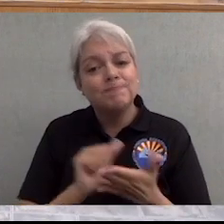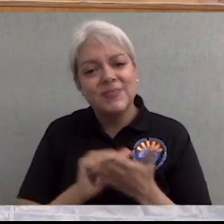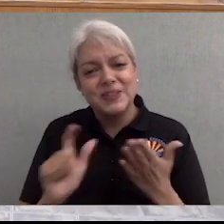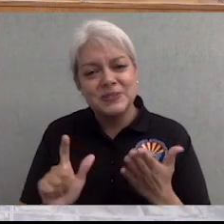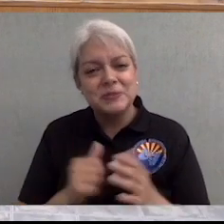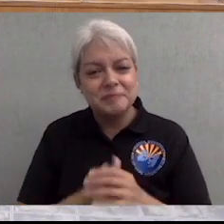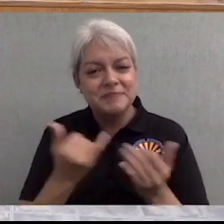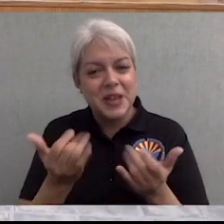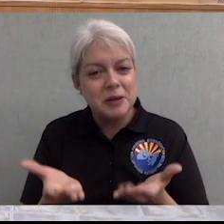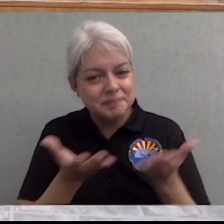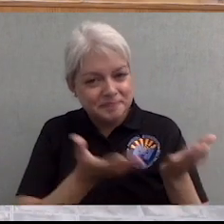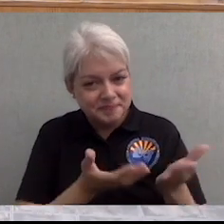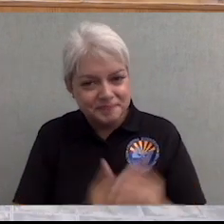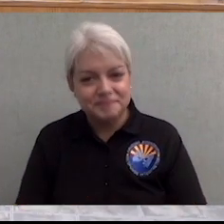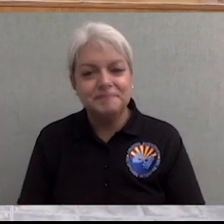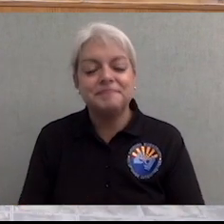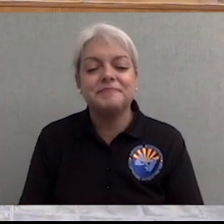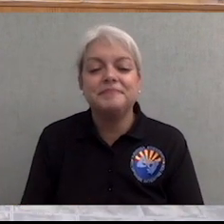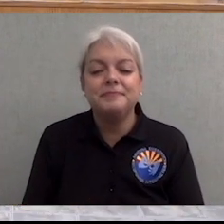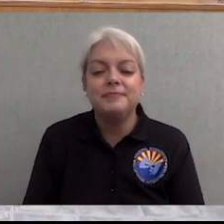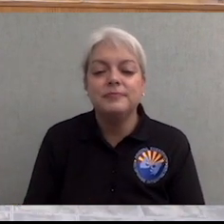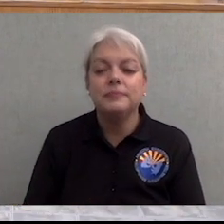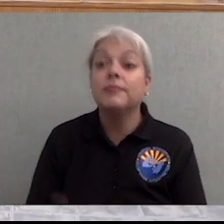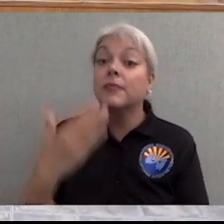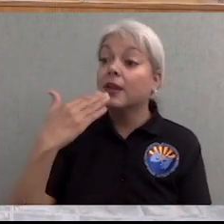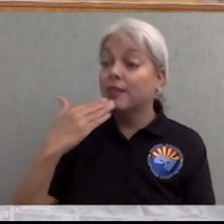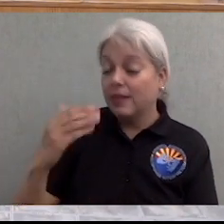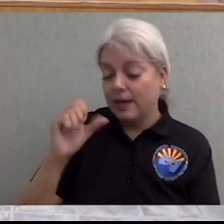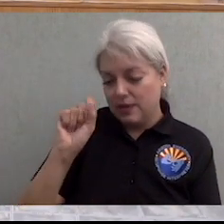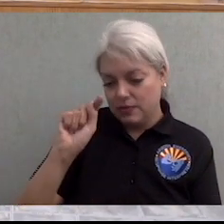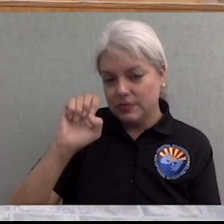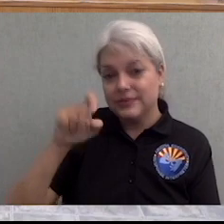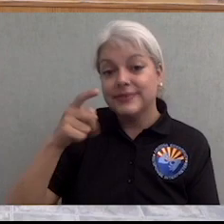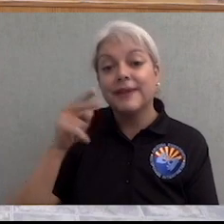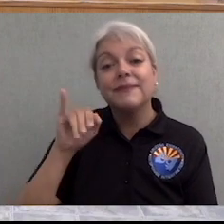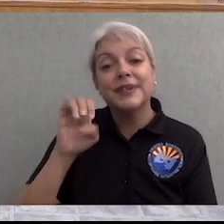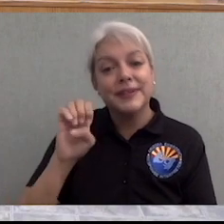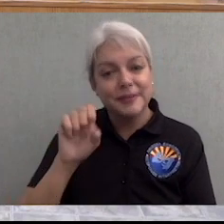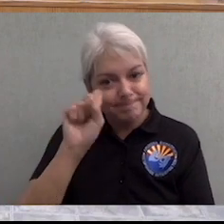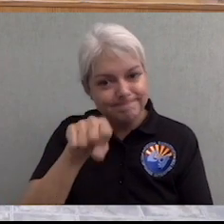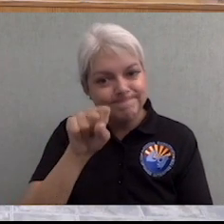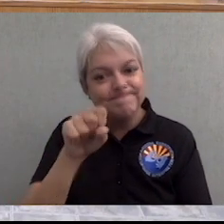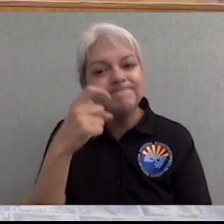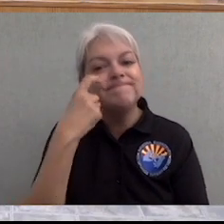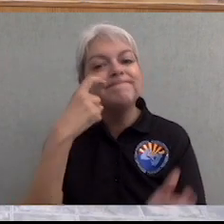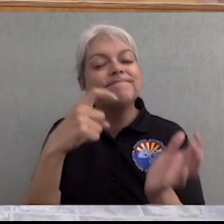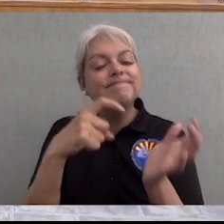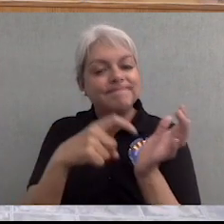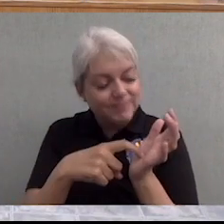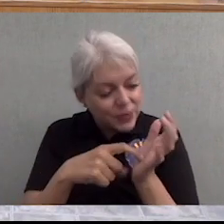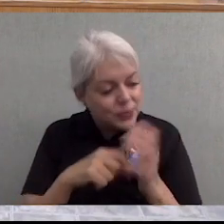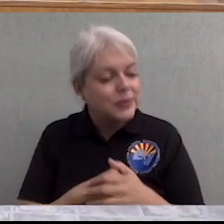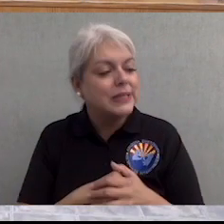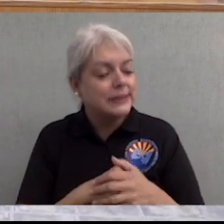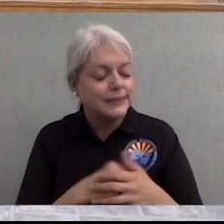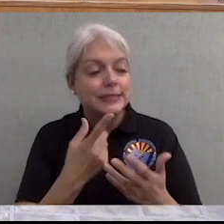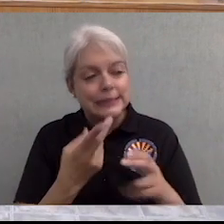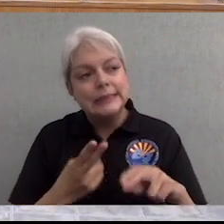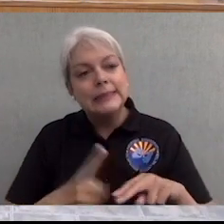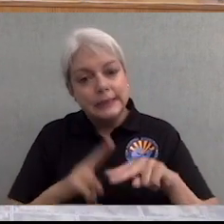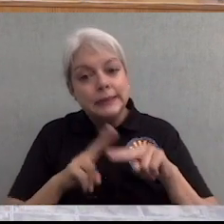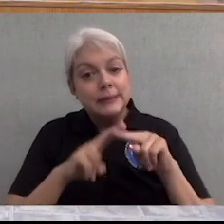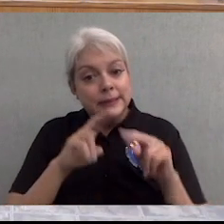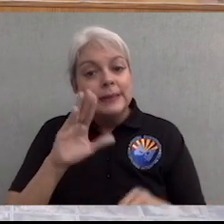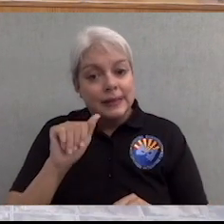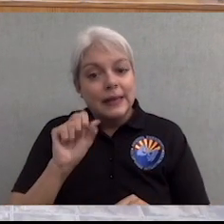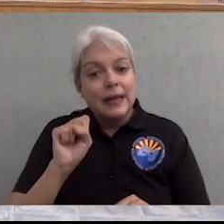Stephanie. So again, since we noticed that there has been an increase in cases here locally, the council